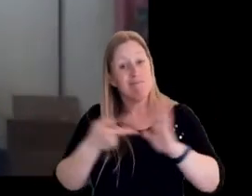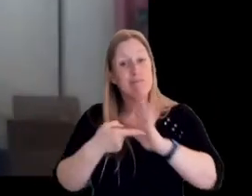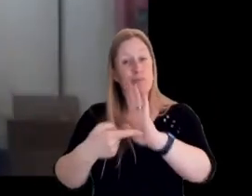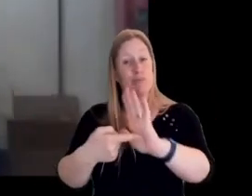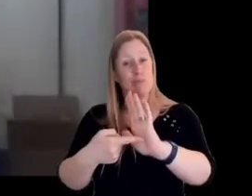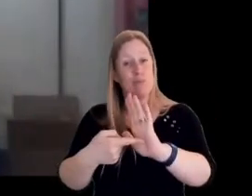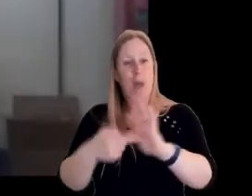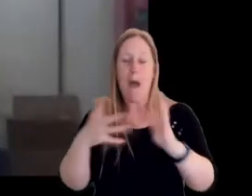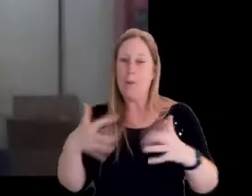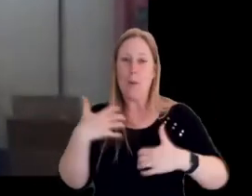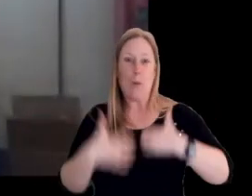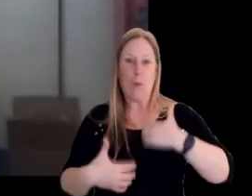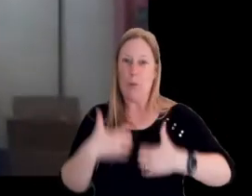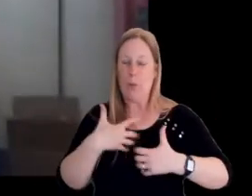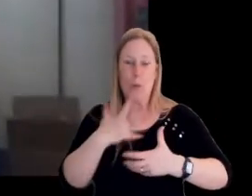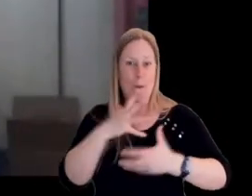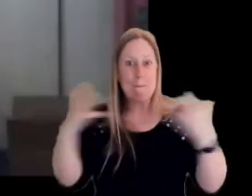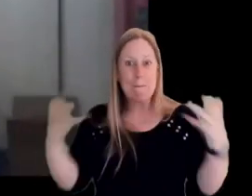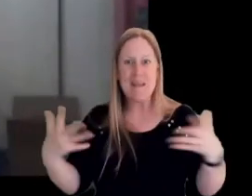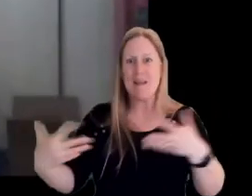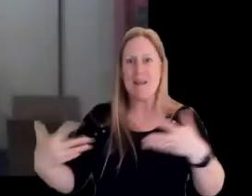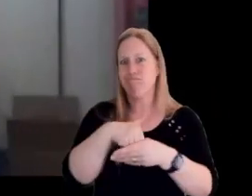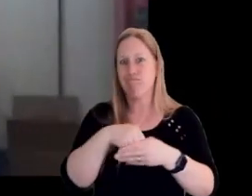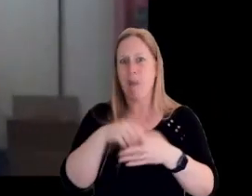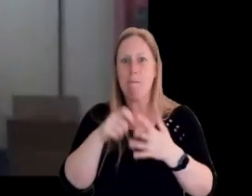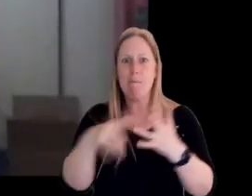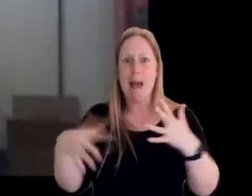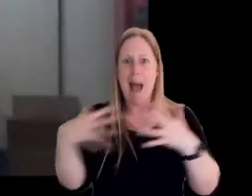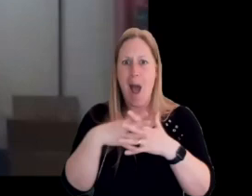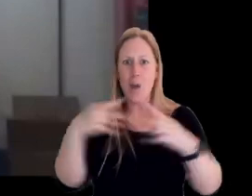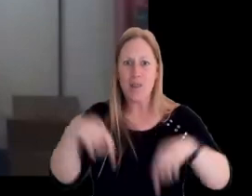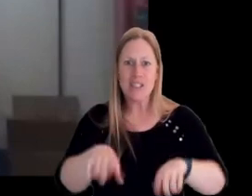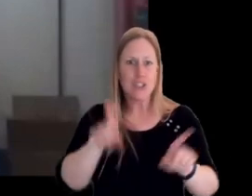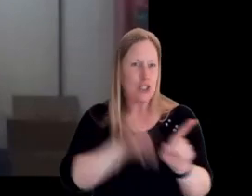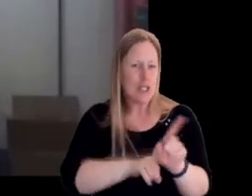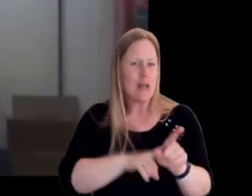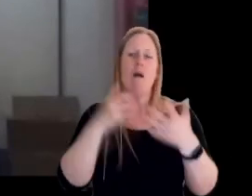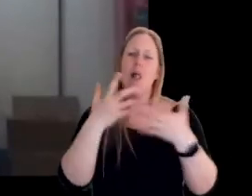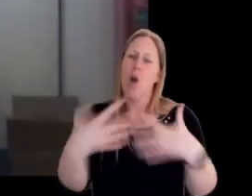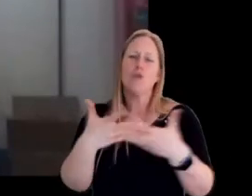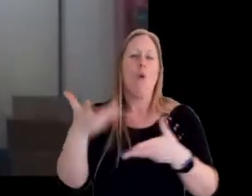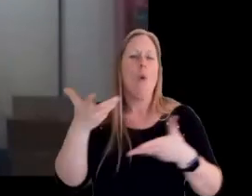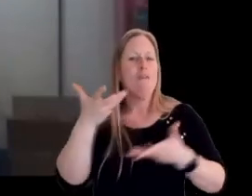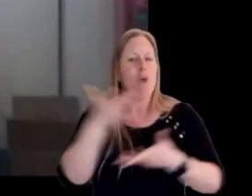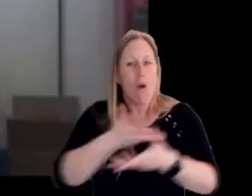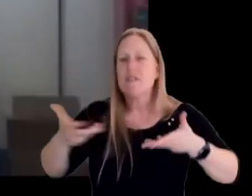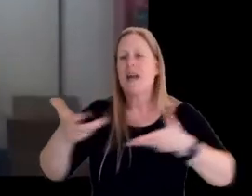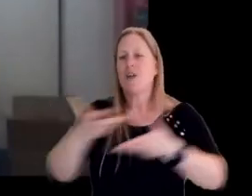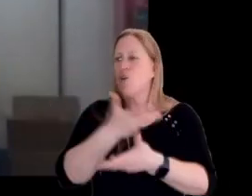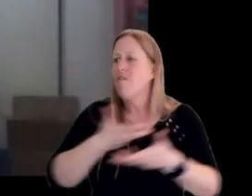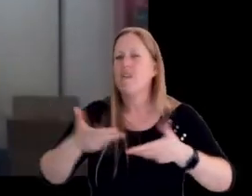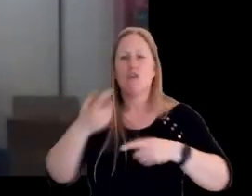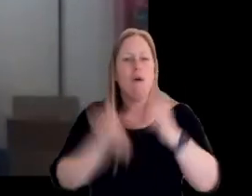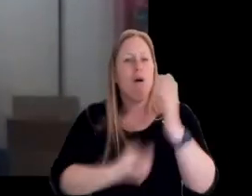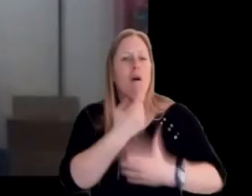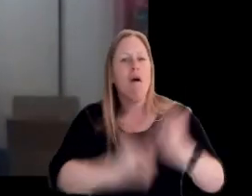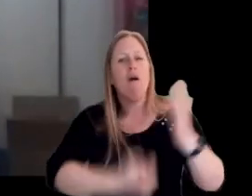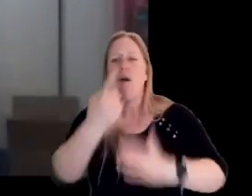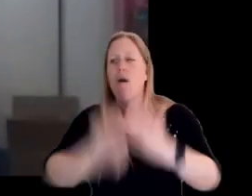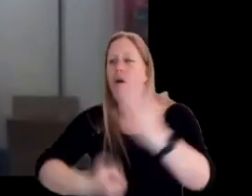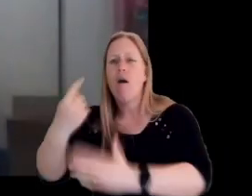is such a big part of POW this year, because there's been so many conversations kind of bubbling away about